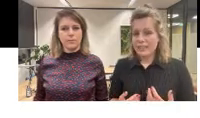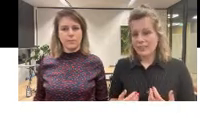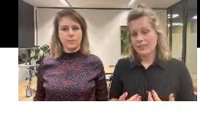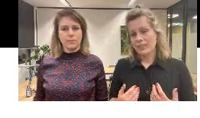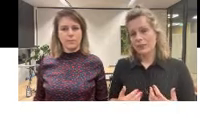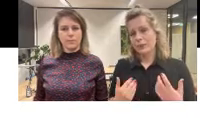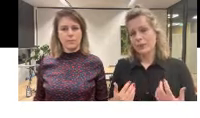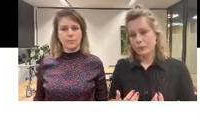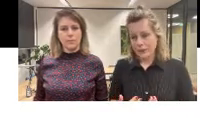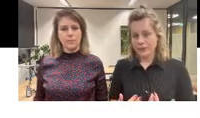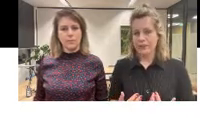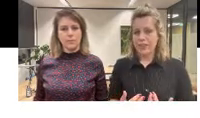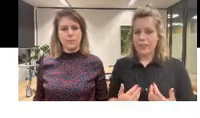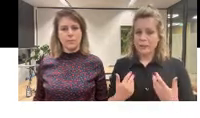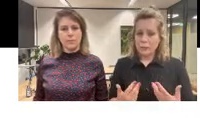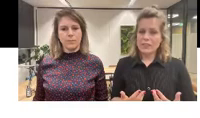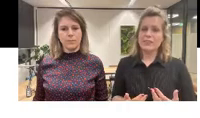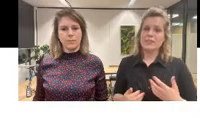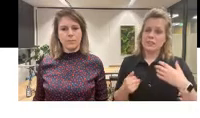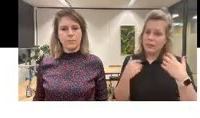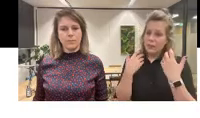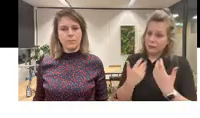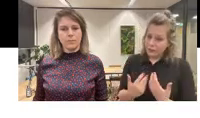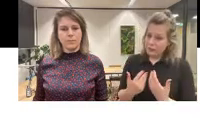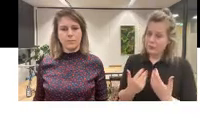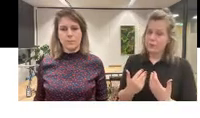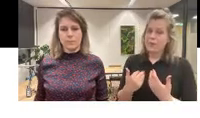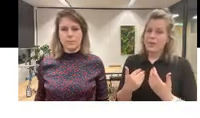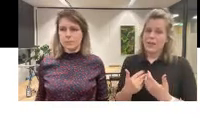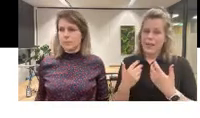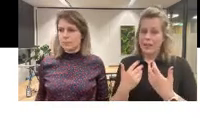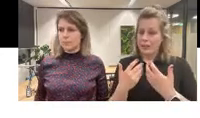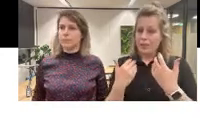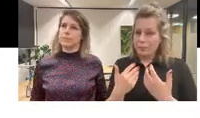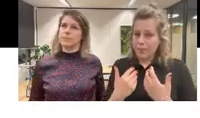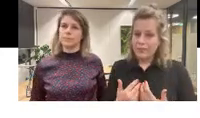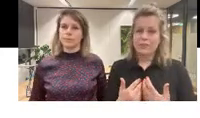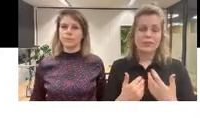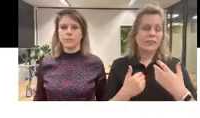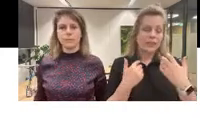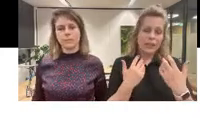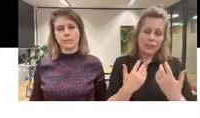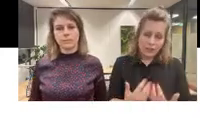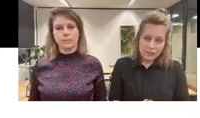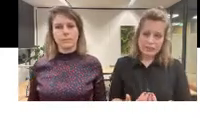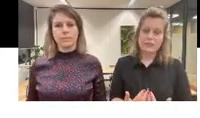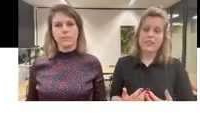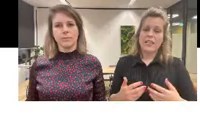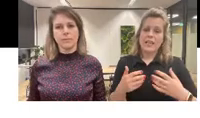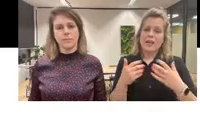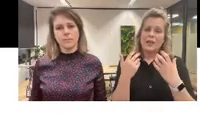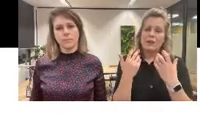and the tendency to repeat, in which the victim, the patient, the